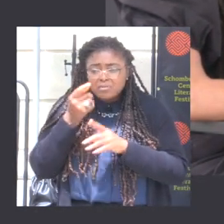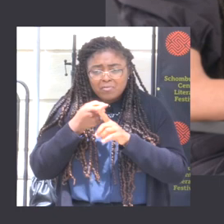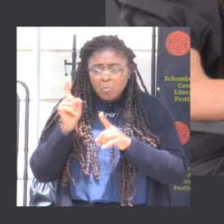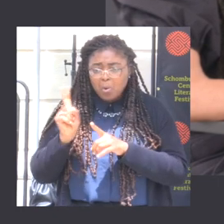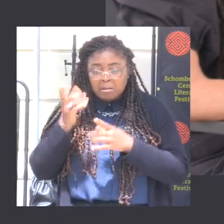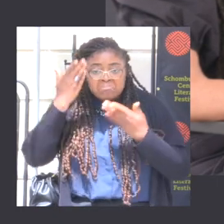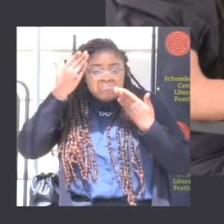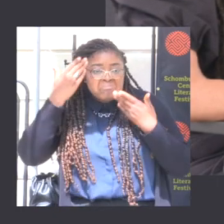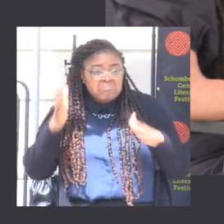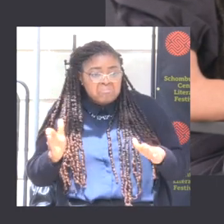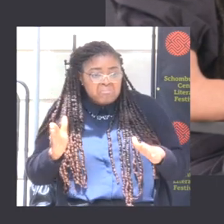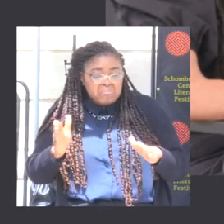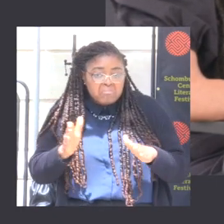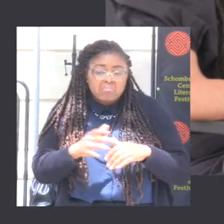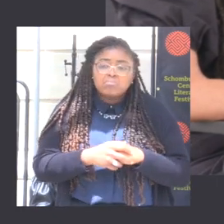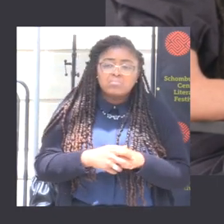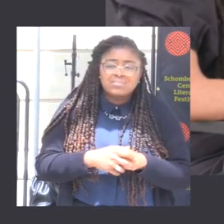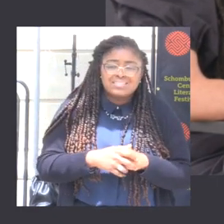so